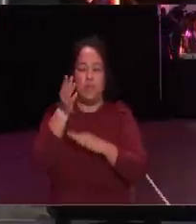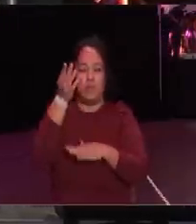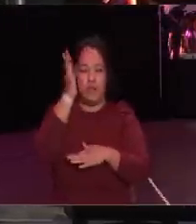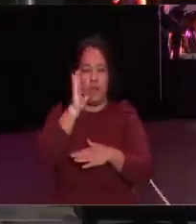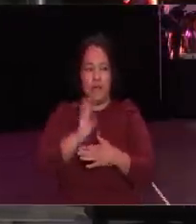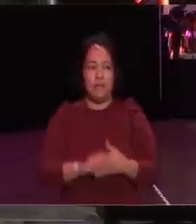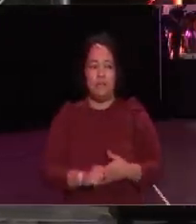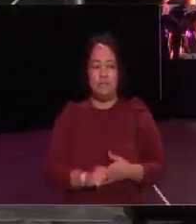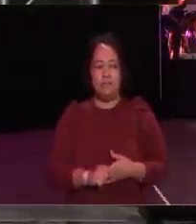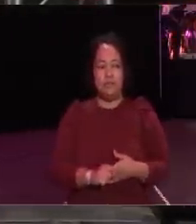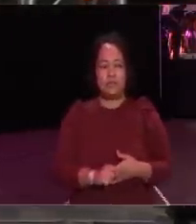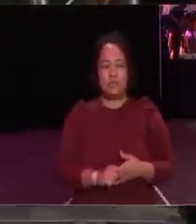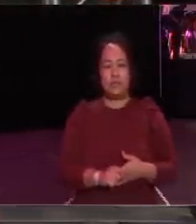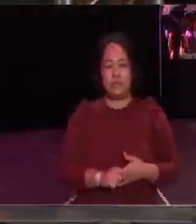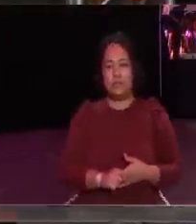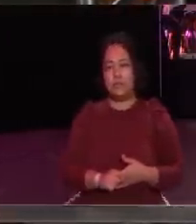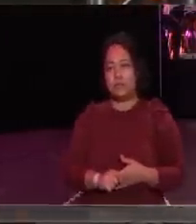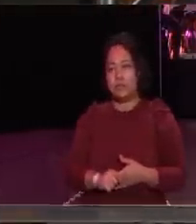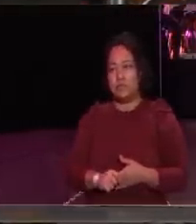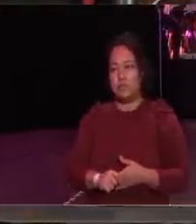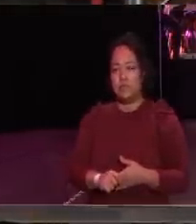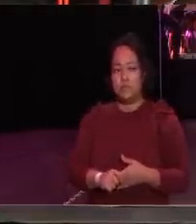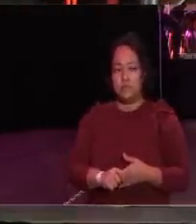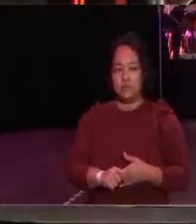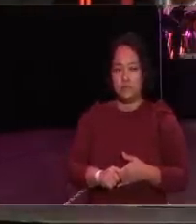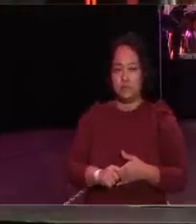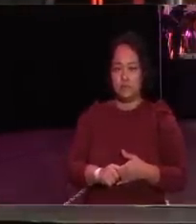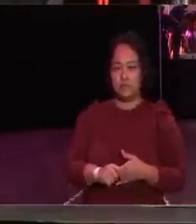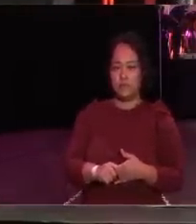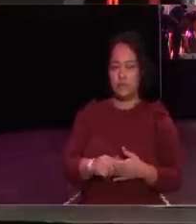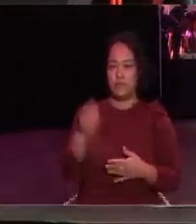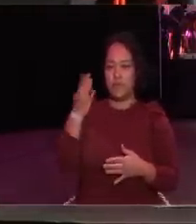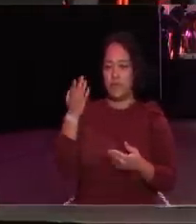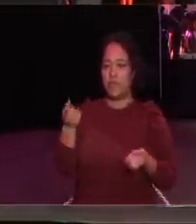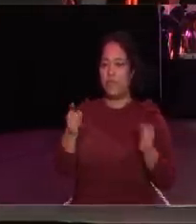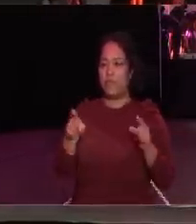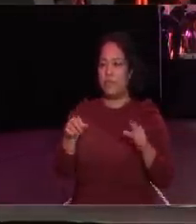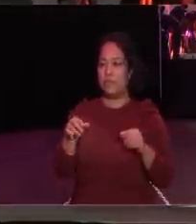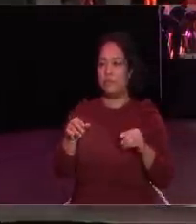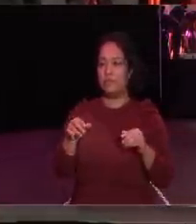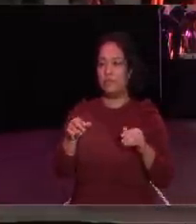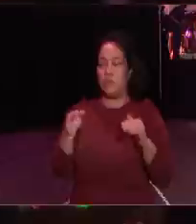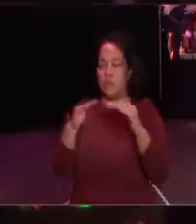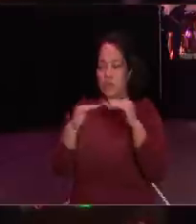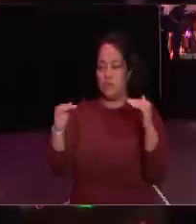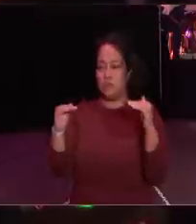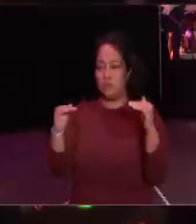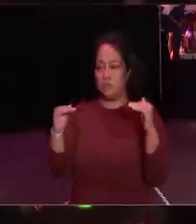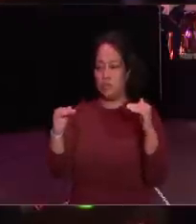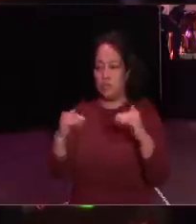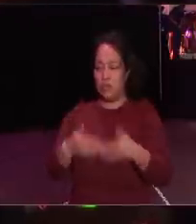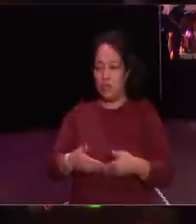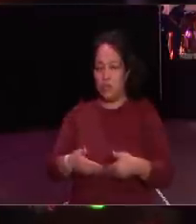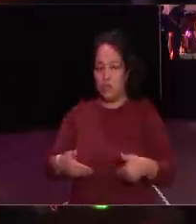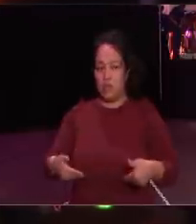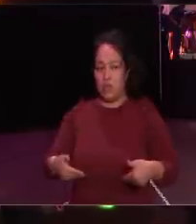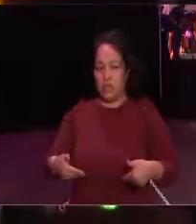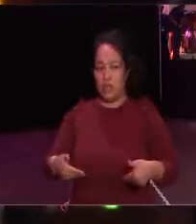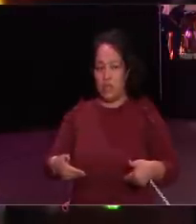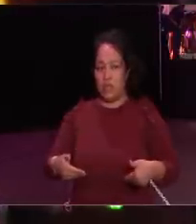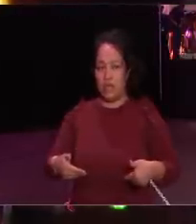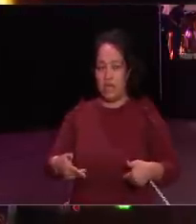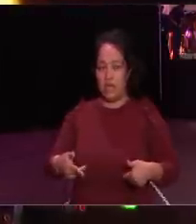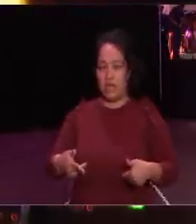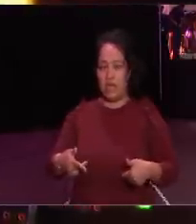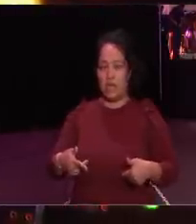¿Saben lo que pasa cuando llegas al nivel de la cintura? You know what happens when you get to that waist level? Te metiste en el Getsemaní. You